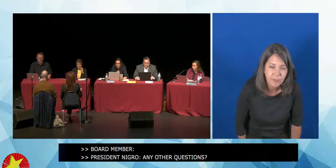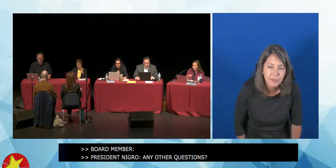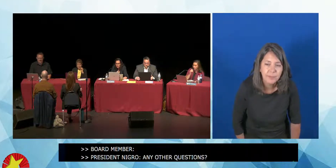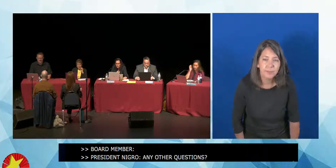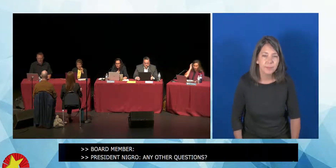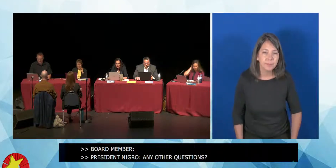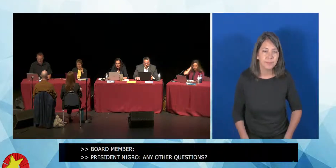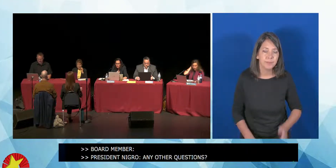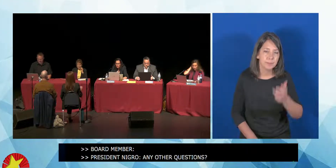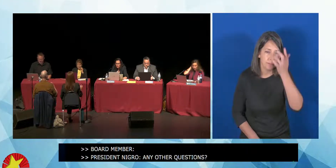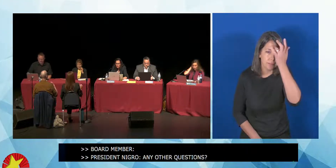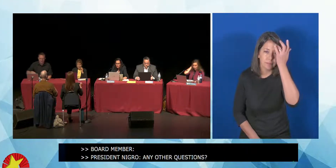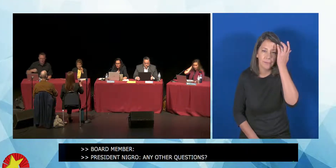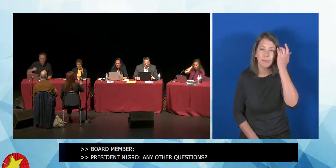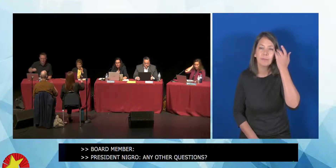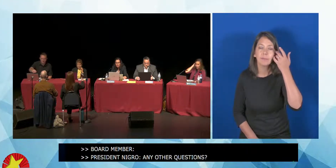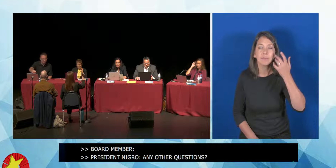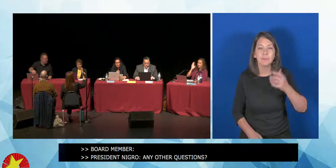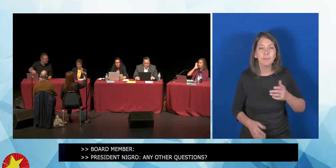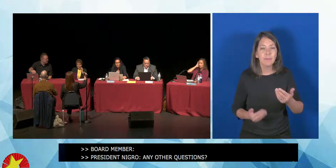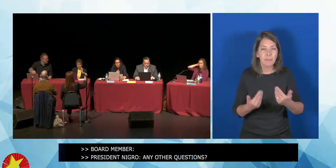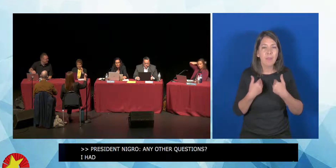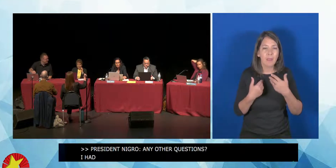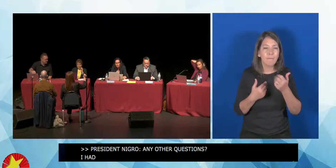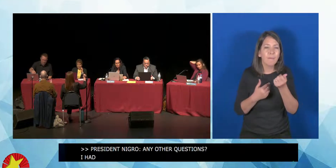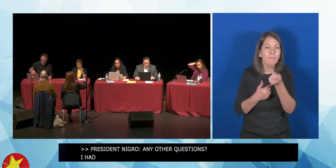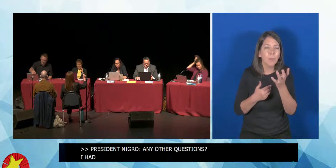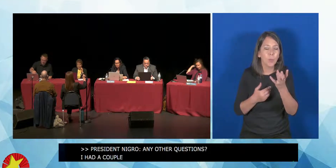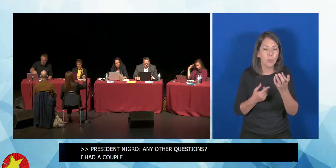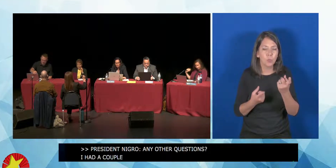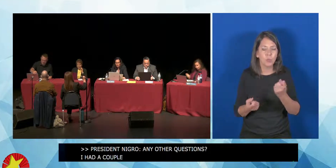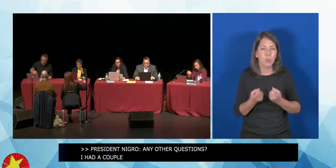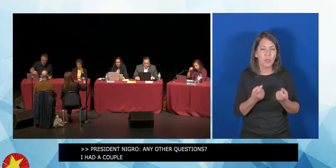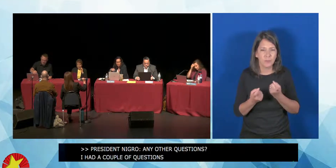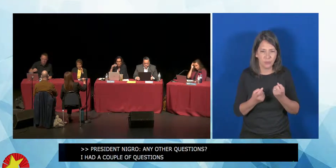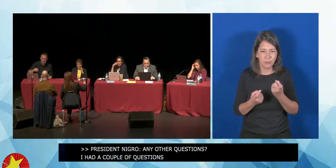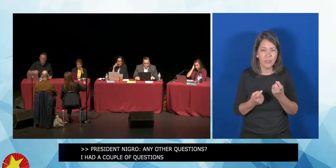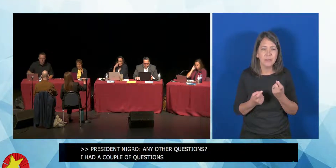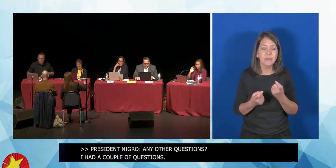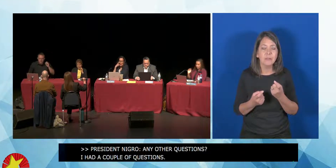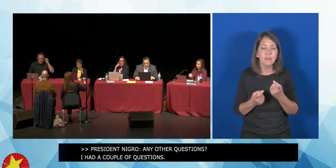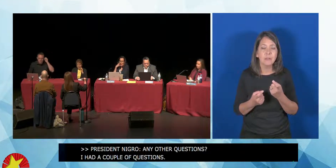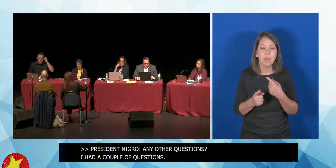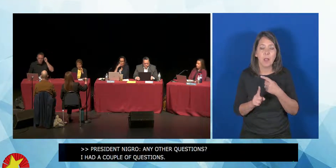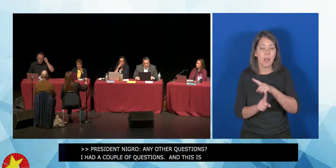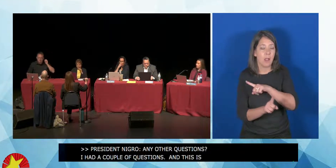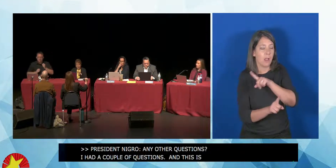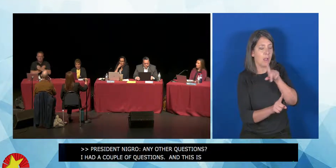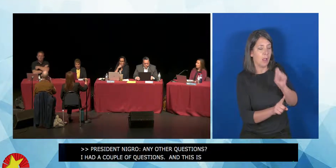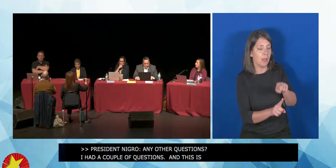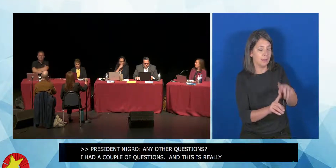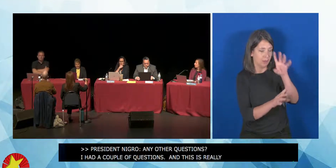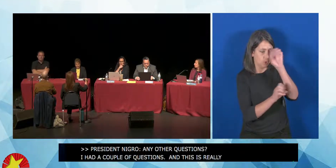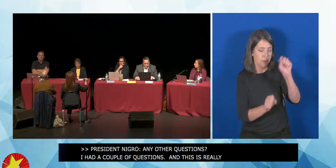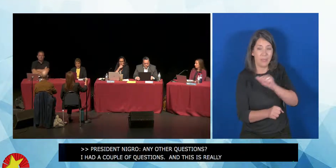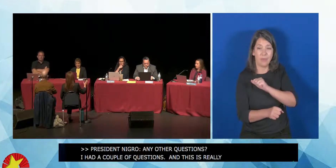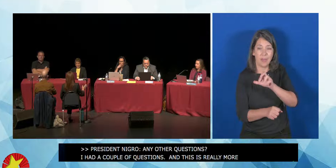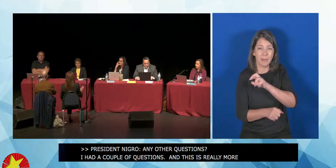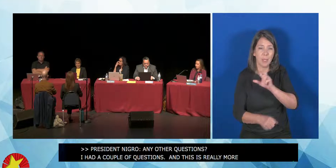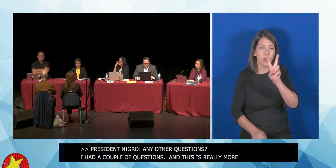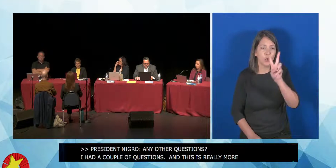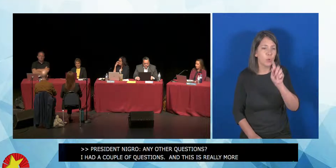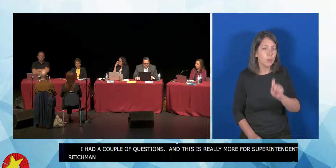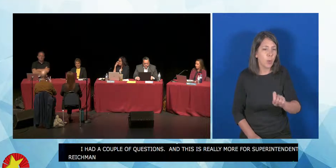I had a couple of questions, and this is really more for Superintendent Reichman.